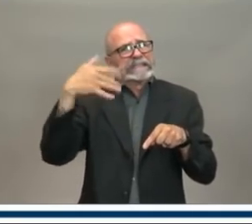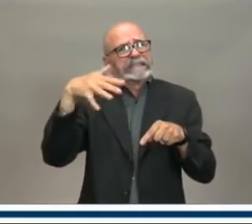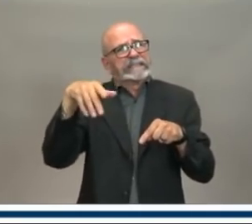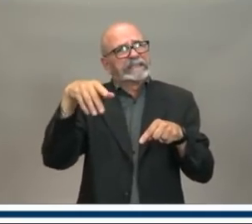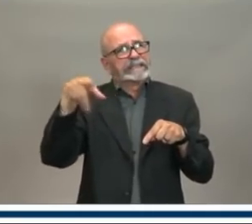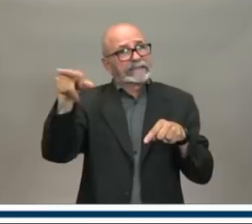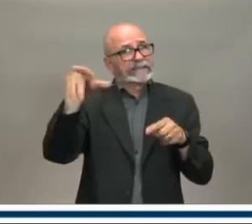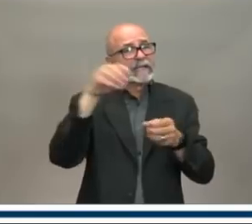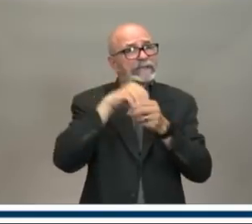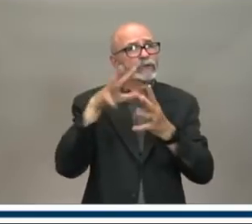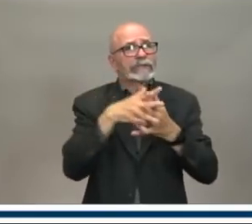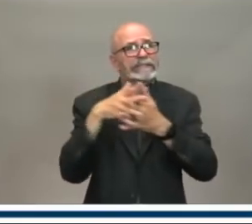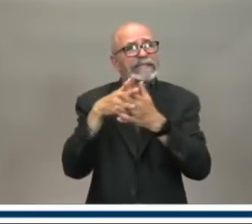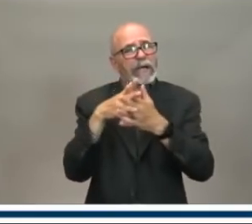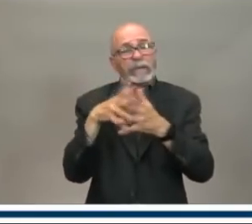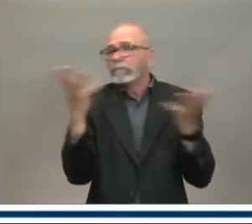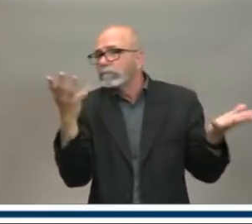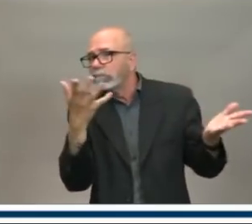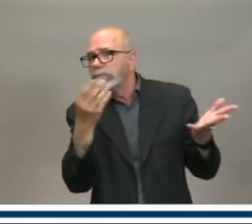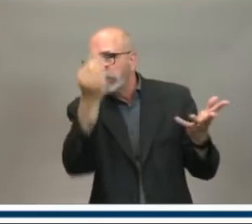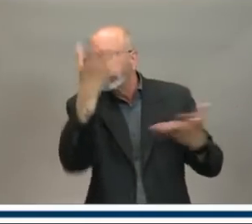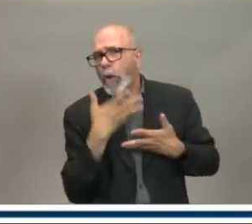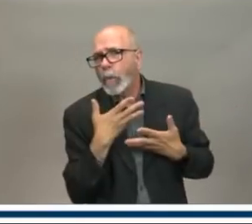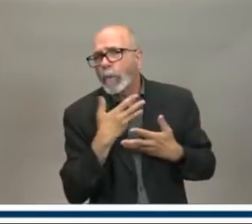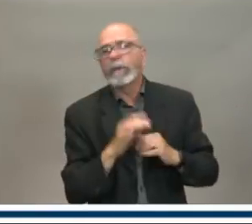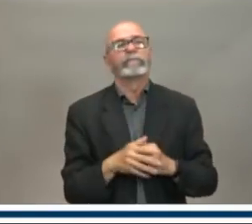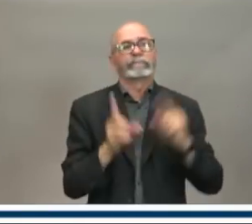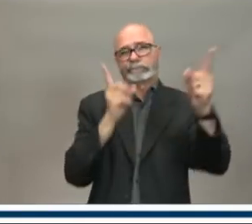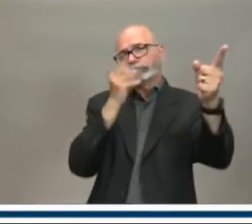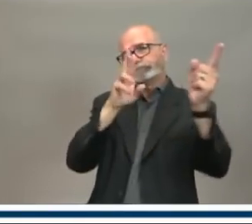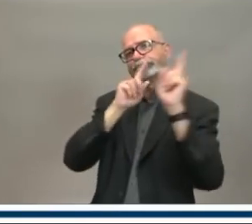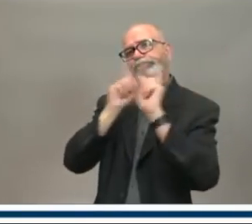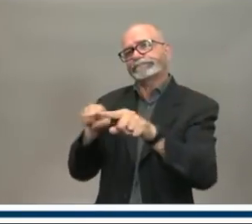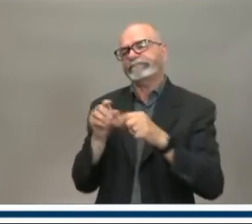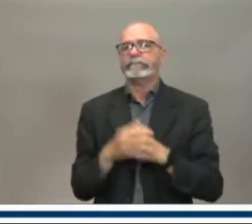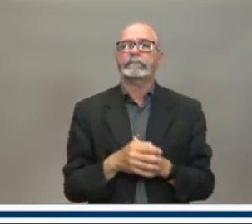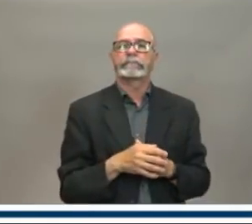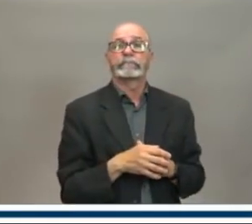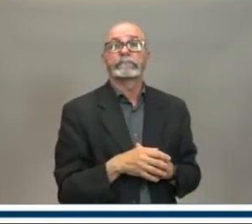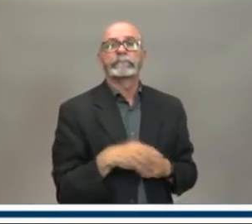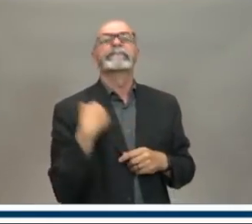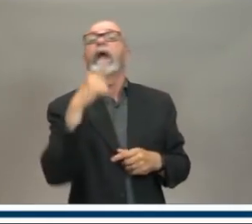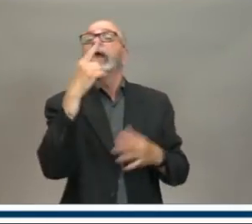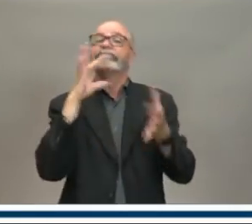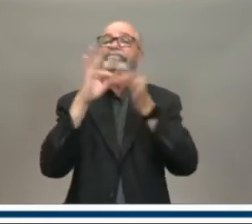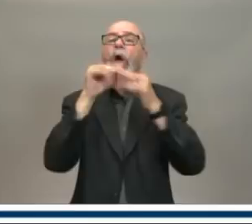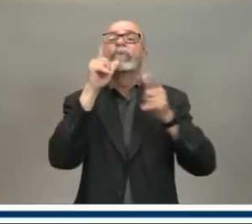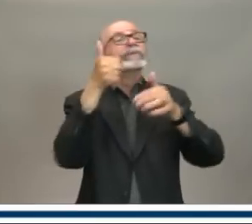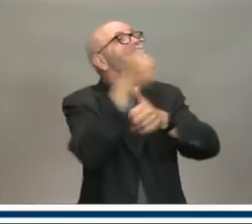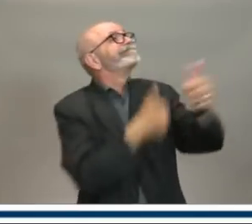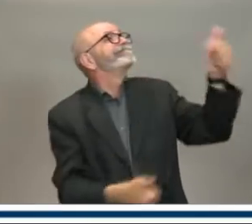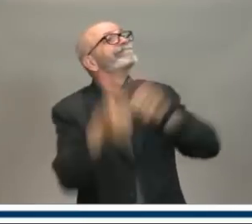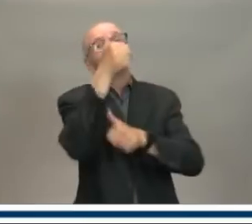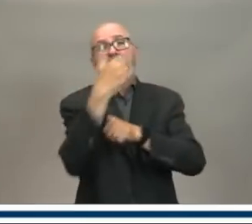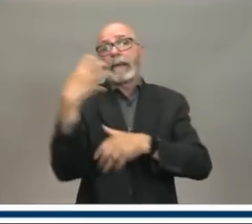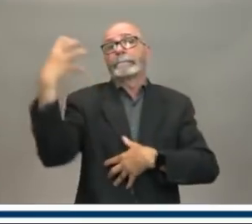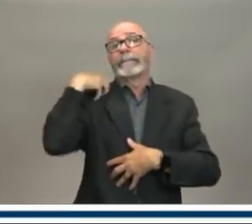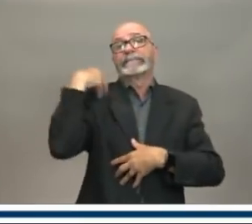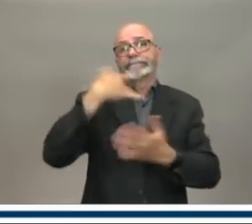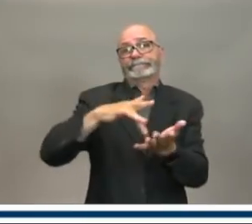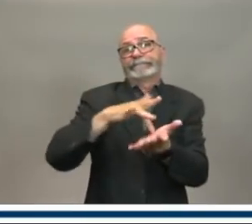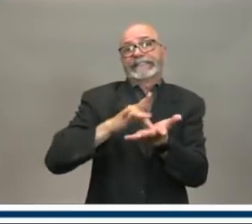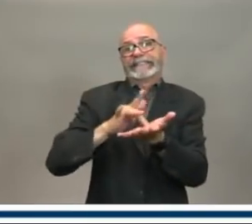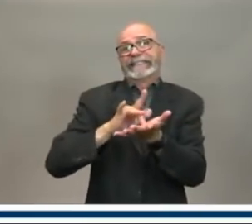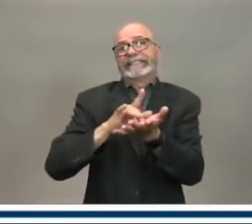of conversation around this at the Special Advisory Committee, all the Chief Medical Officers of Health, including Dr. Tam and others from the